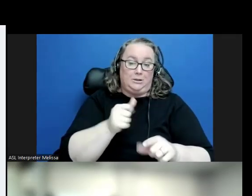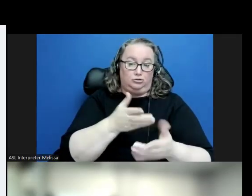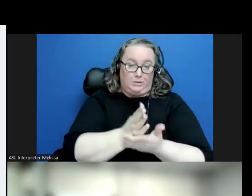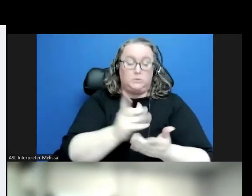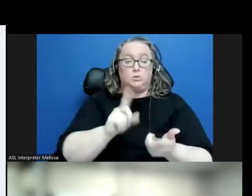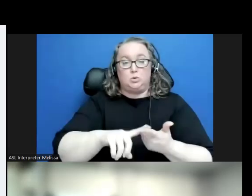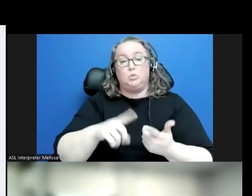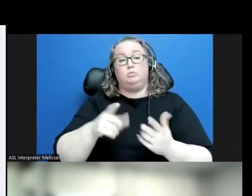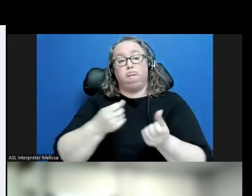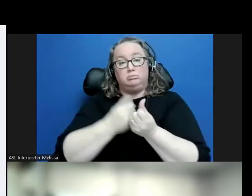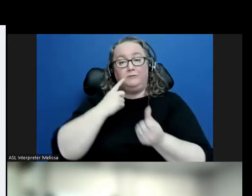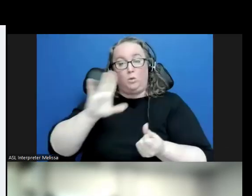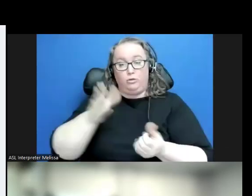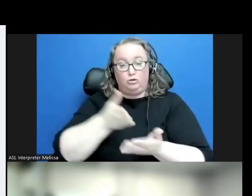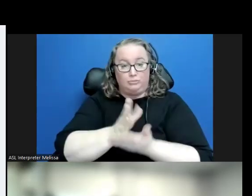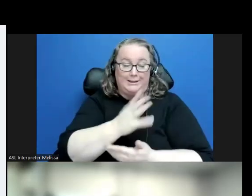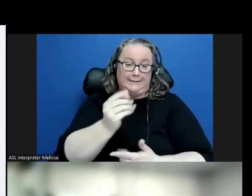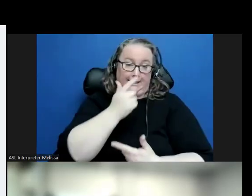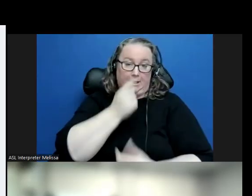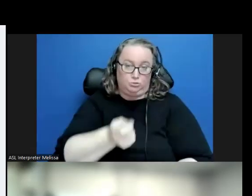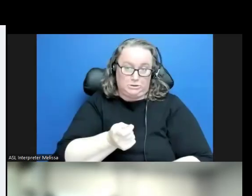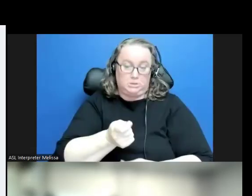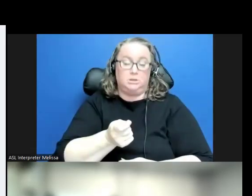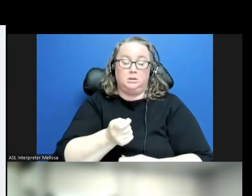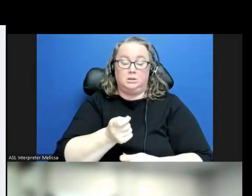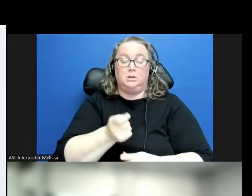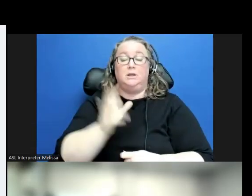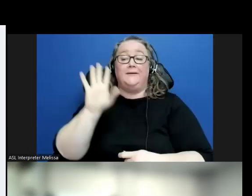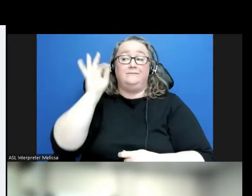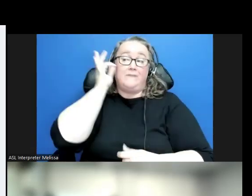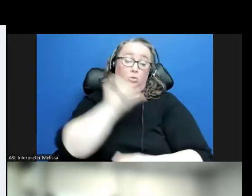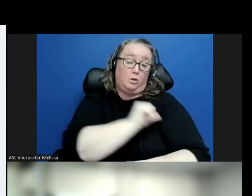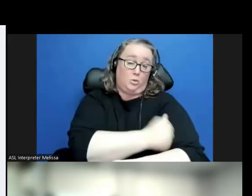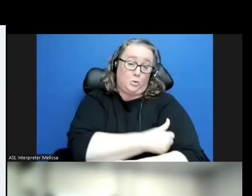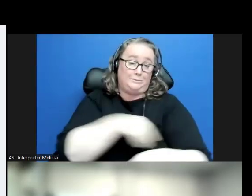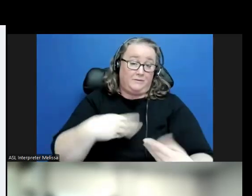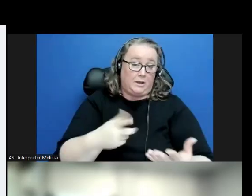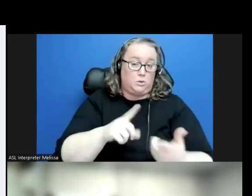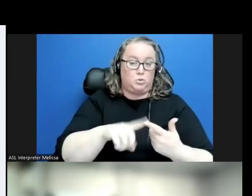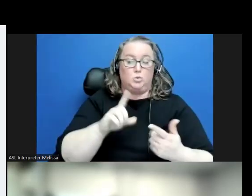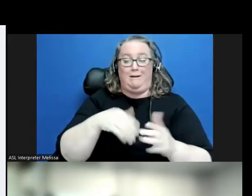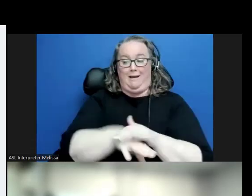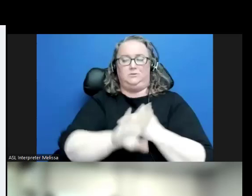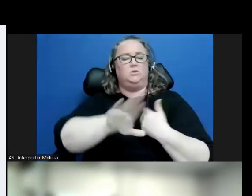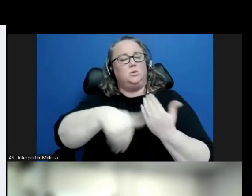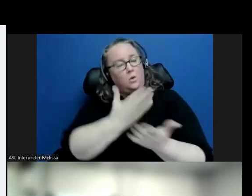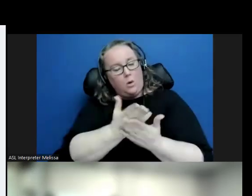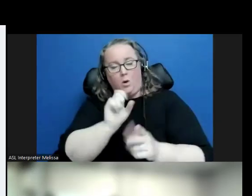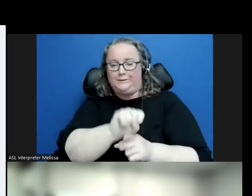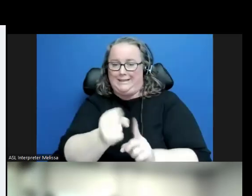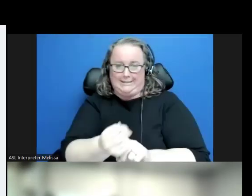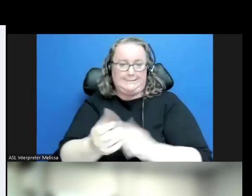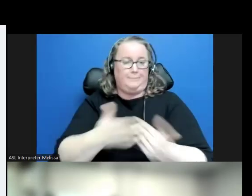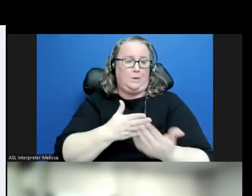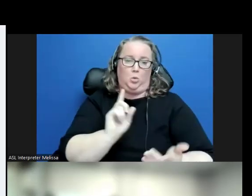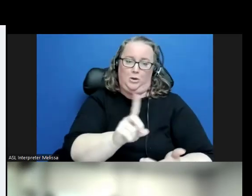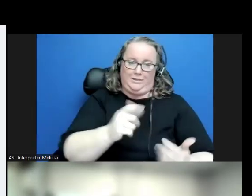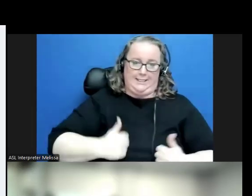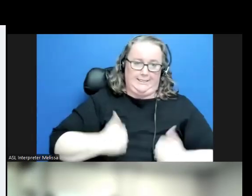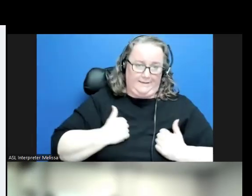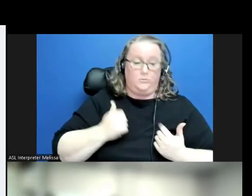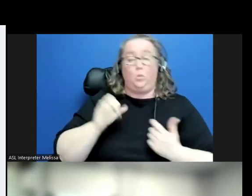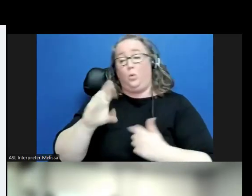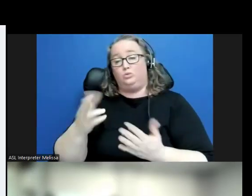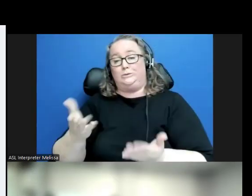rights and interests. We have federal authority to access all settings where people with disabilities live and receive